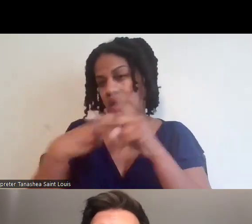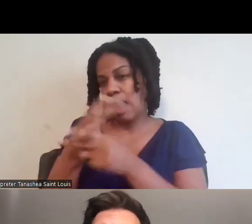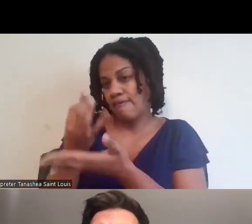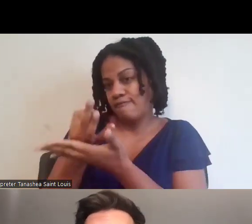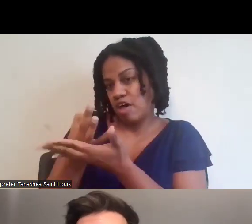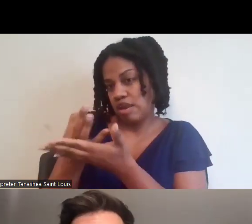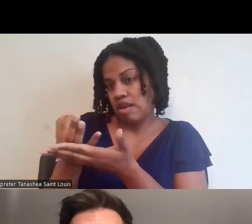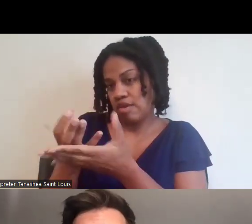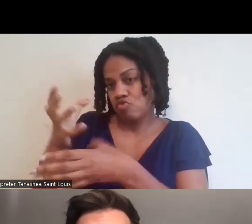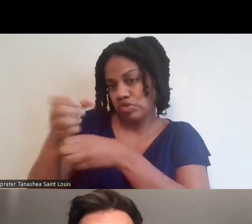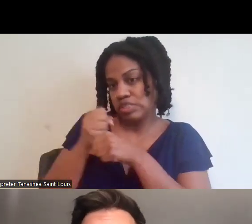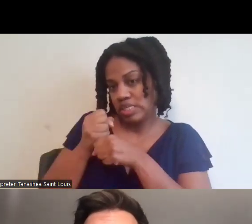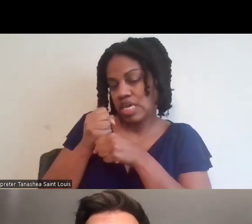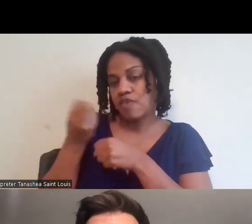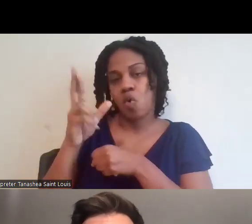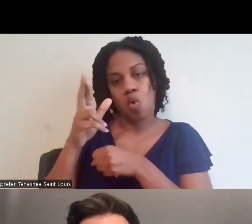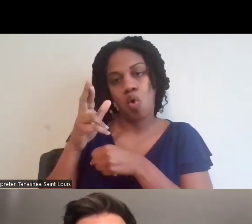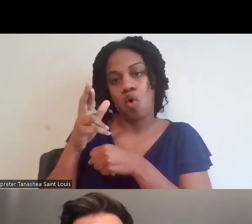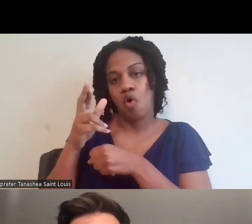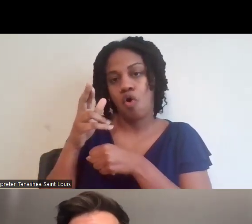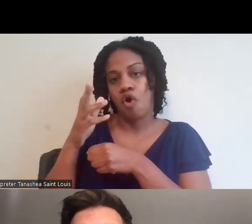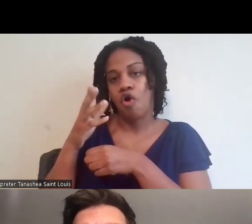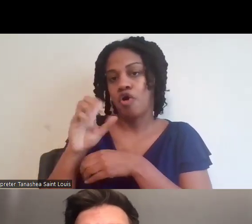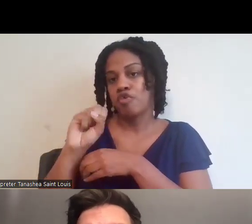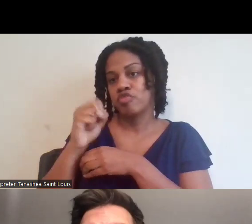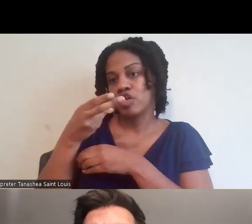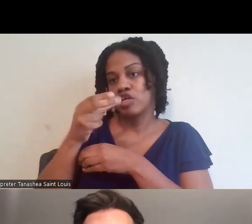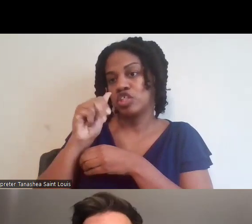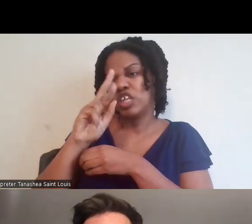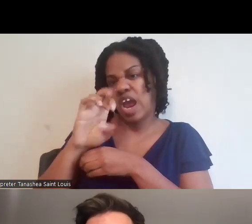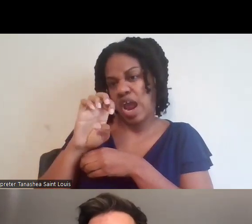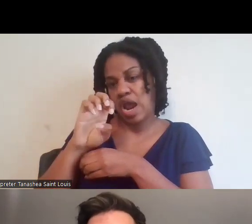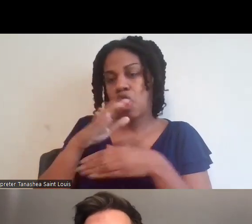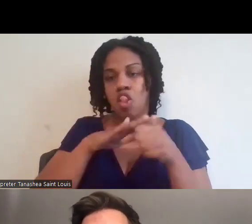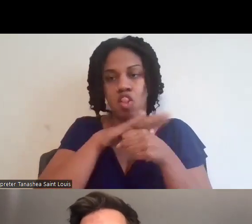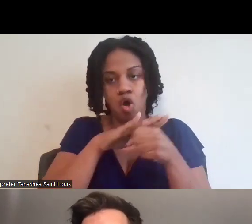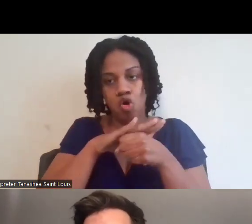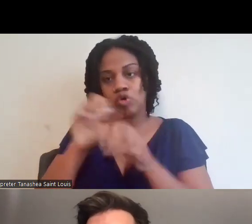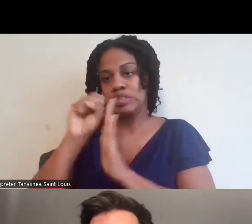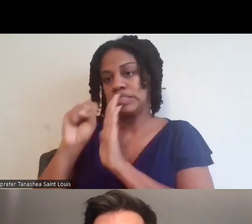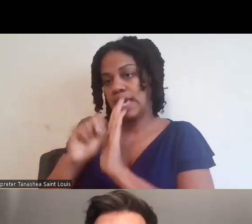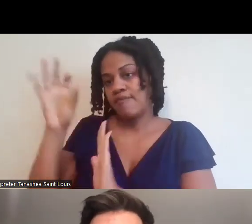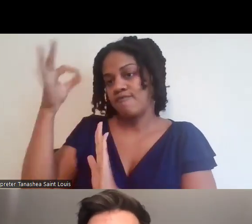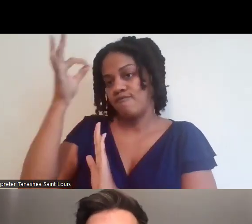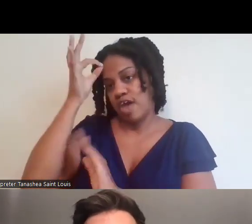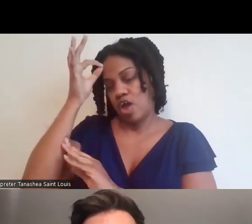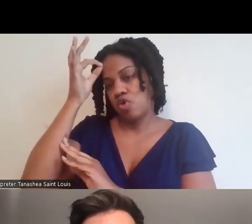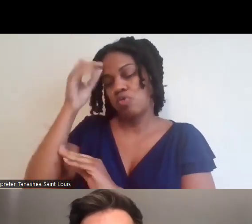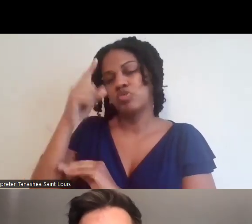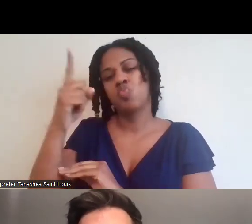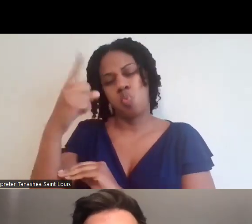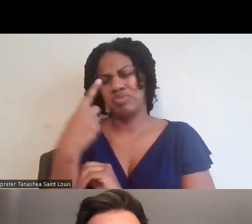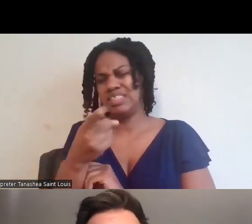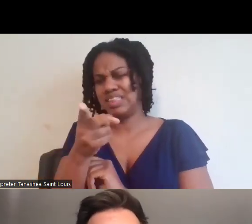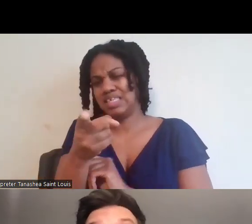receive, or the share of types of funding, local, state, and federal. And so this is maybe just one